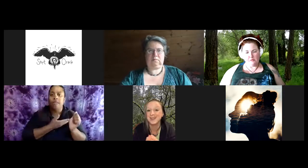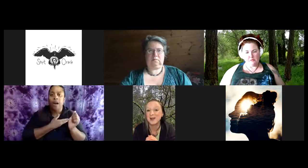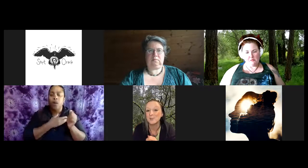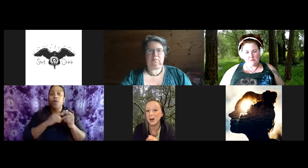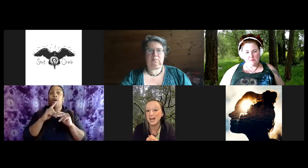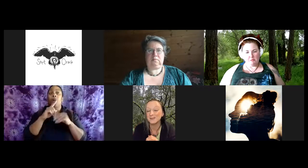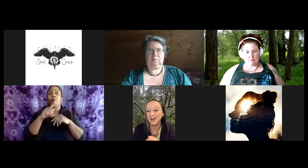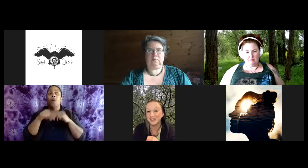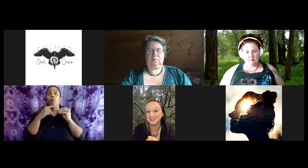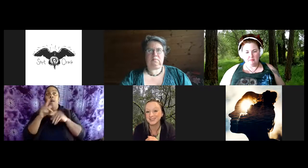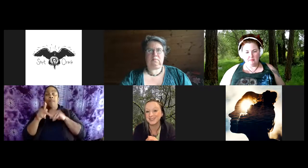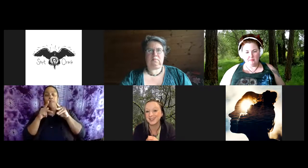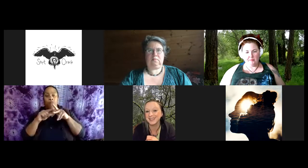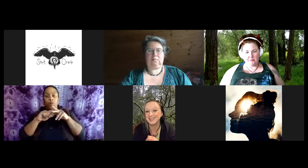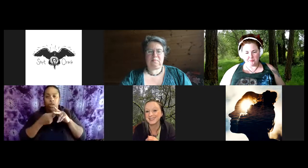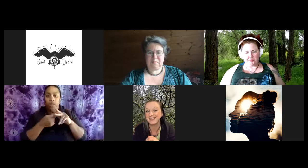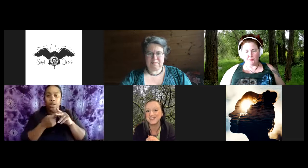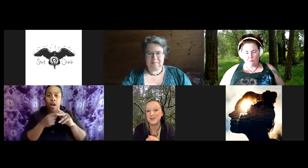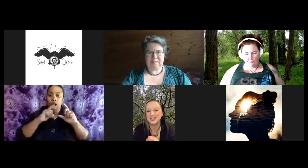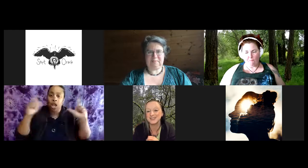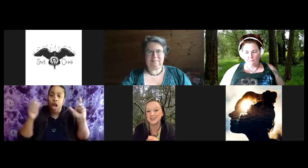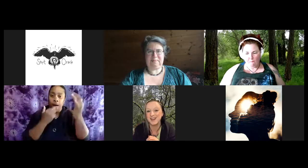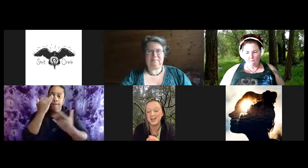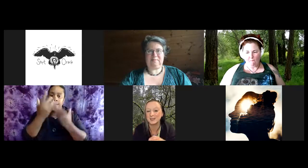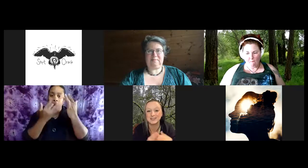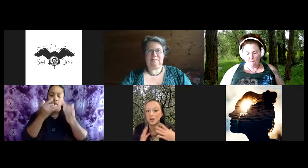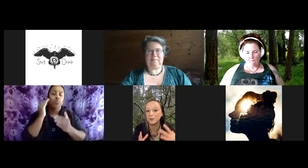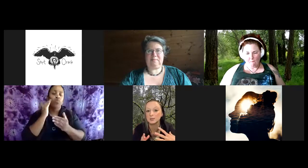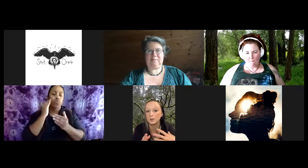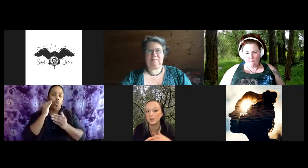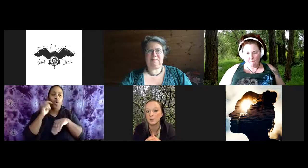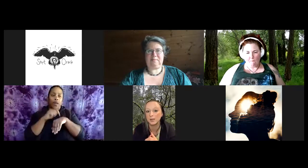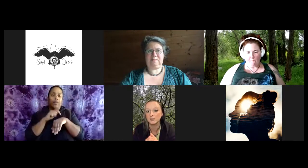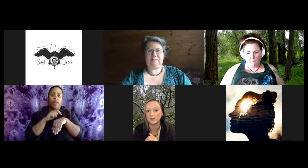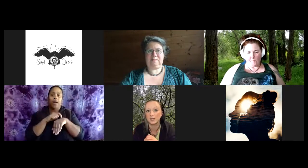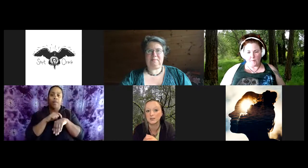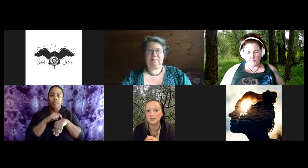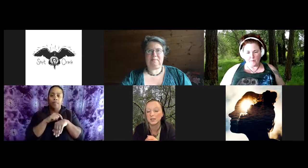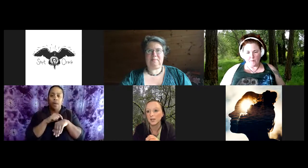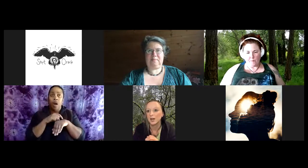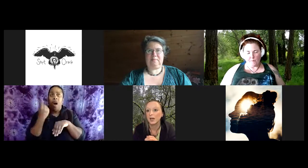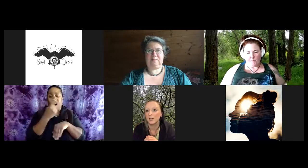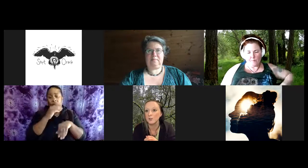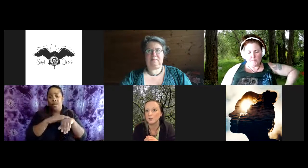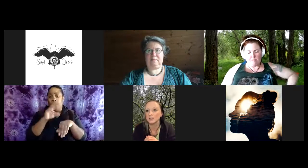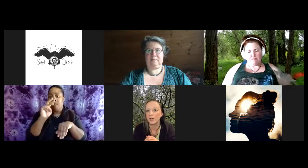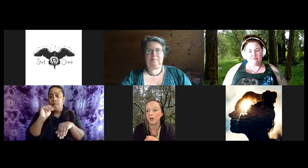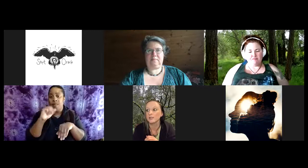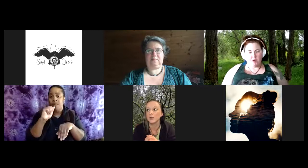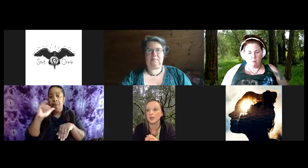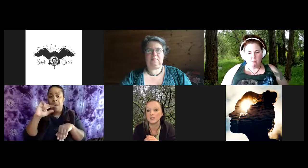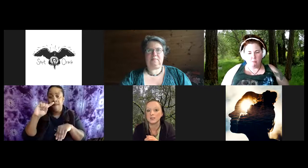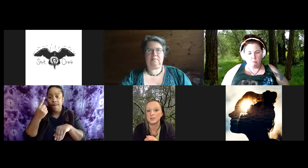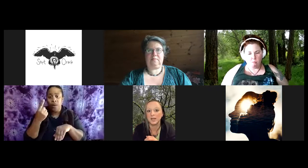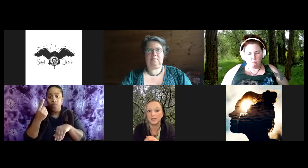those bonfires, right, they know that it's time. And it's always been on May 1st. It's